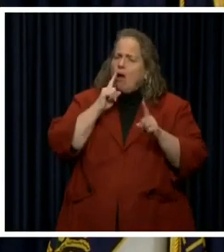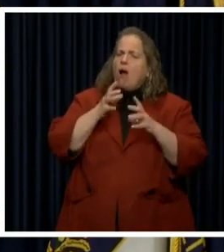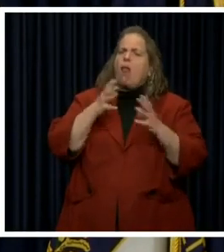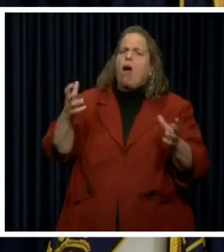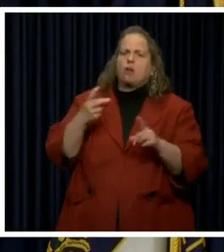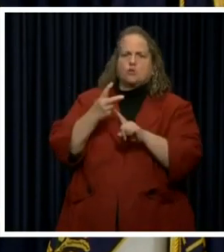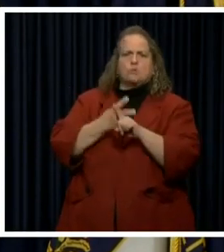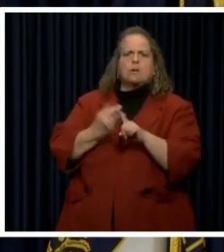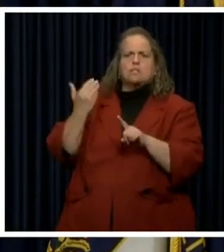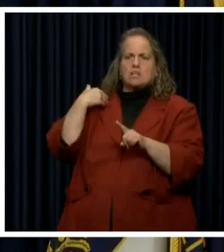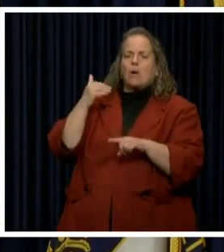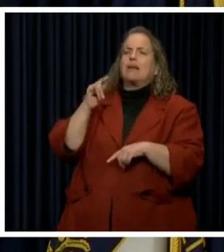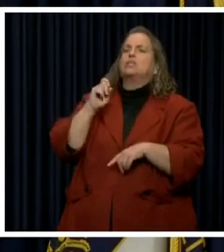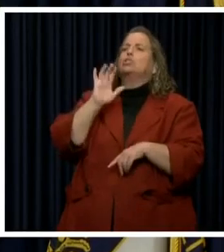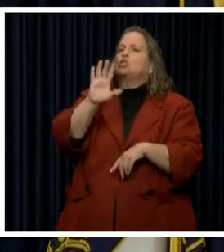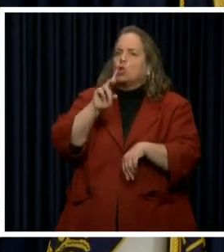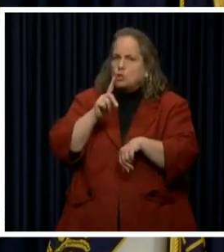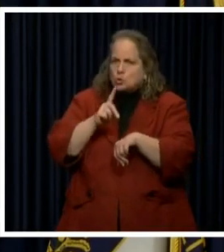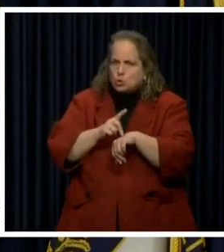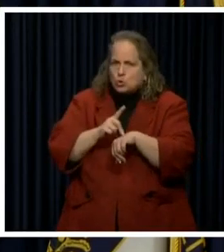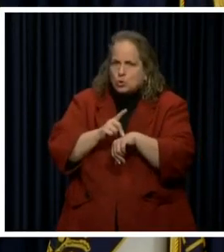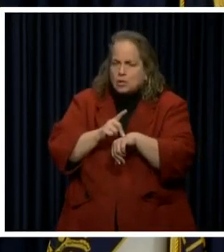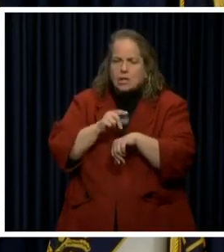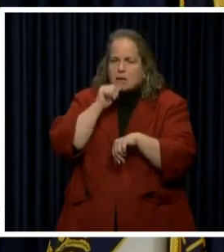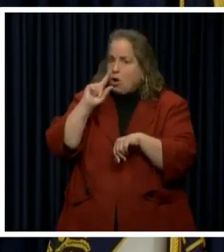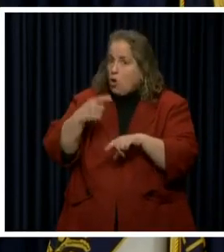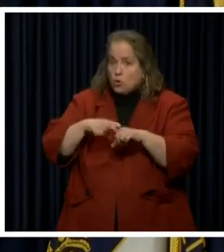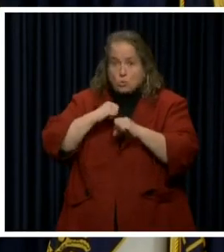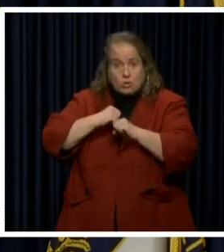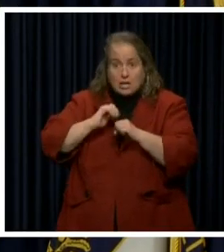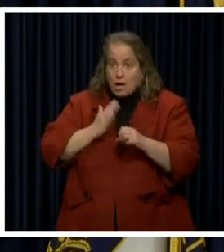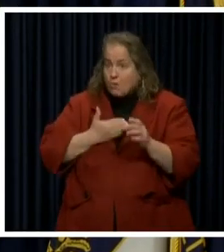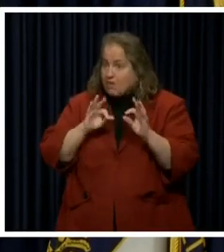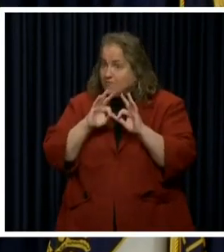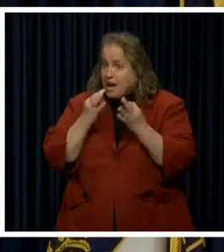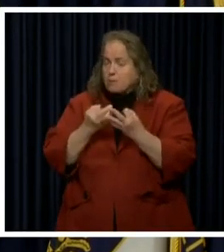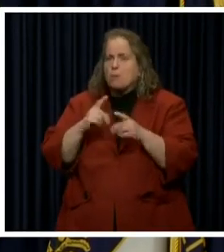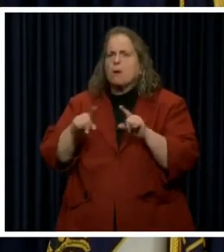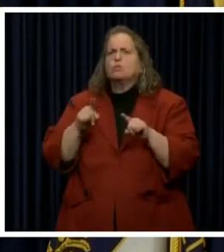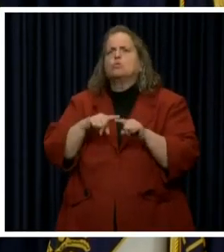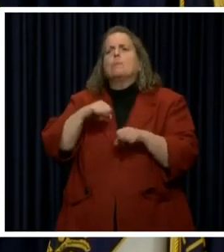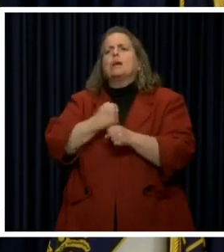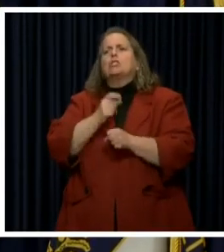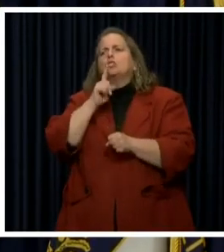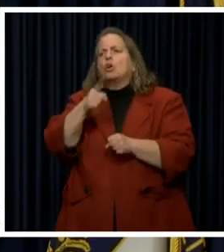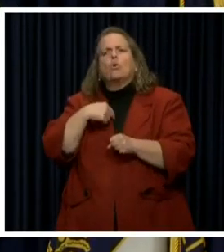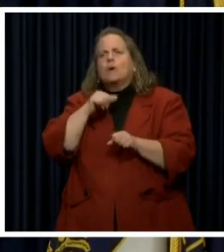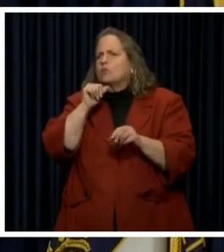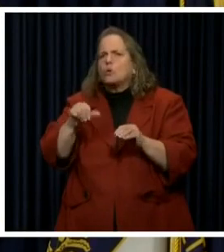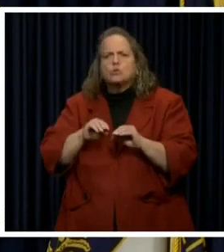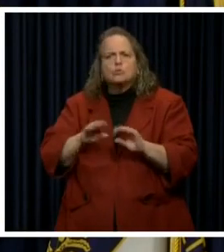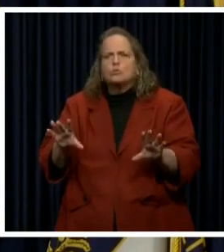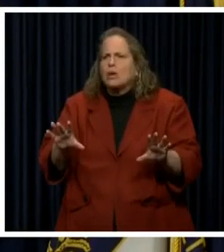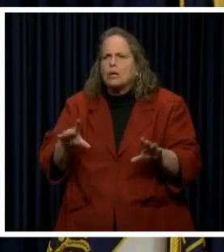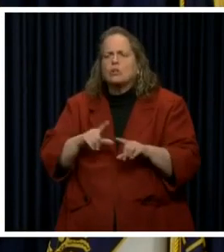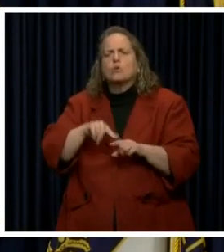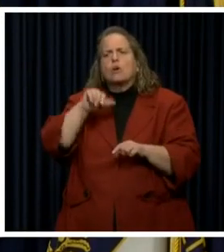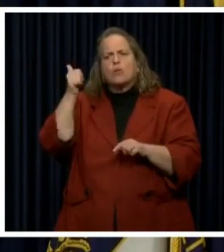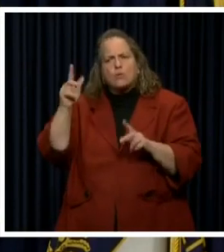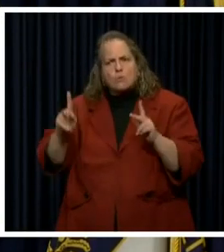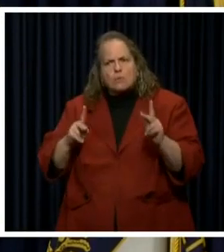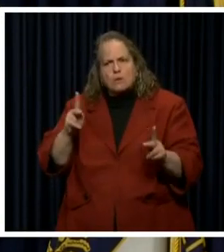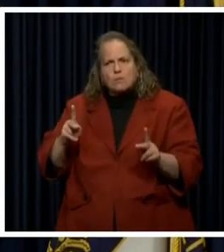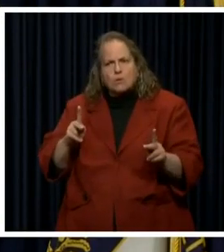that it's our duty not just to protect our family, but to make sure that we're not spreading it to other